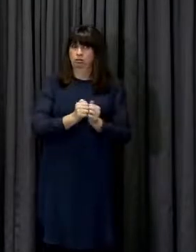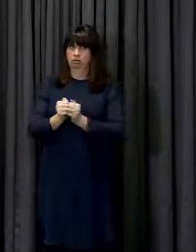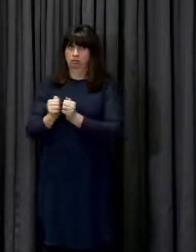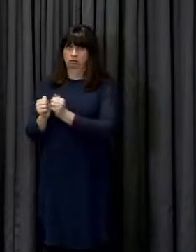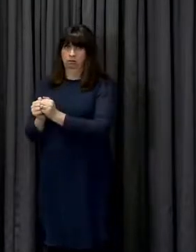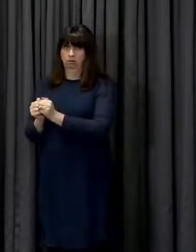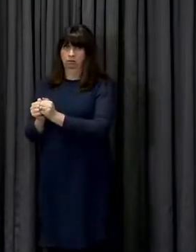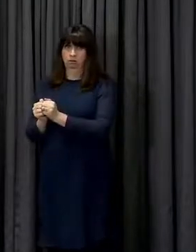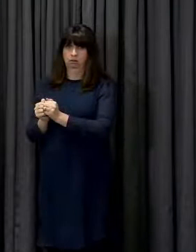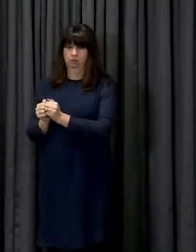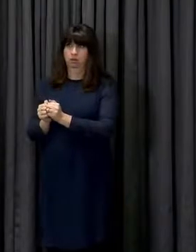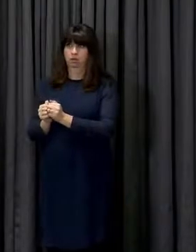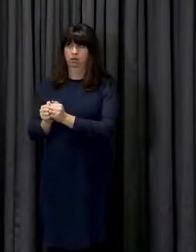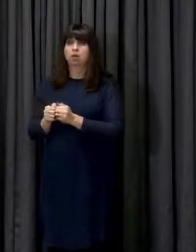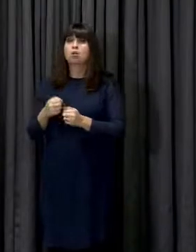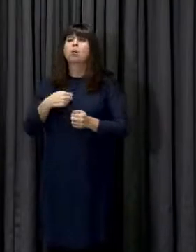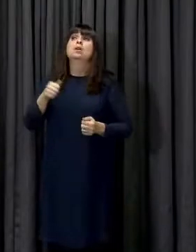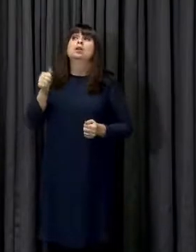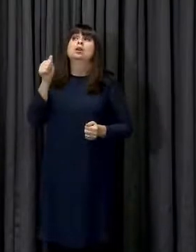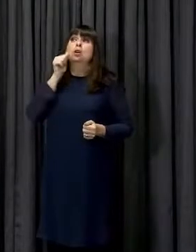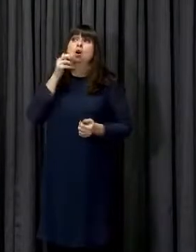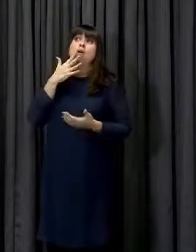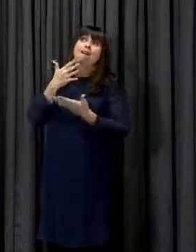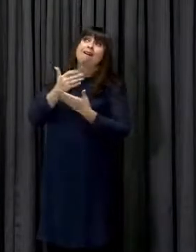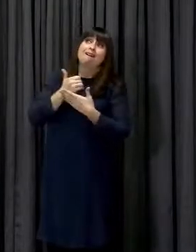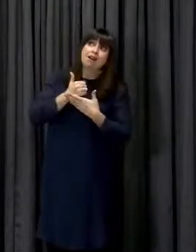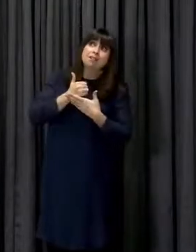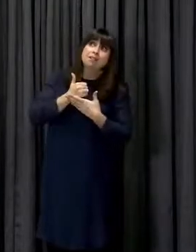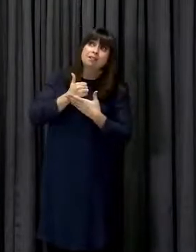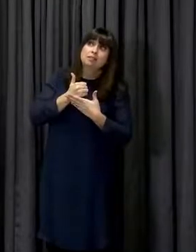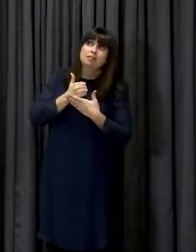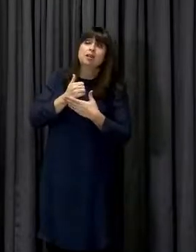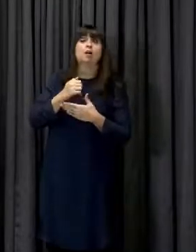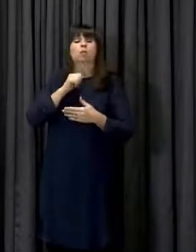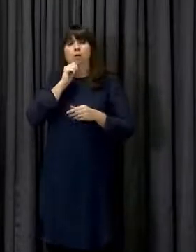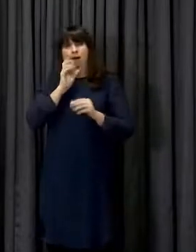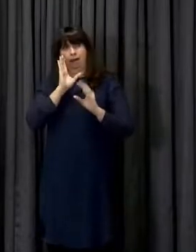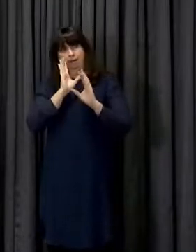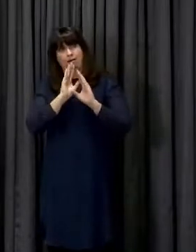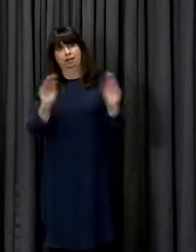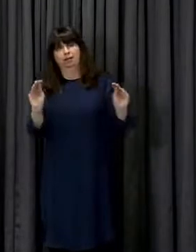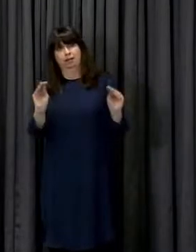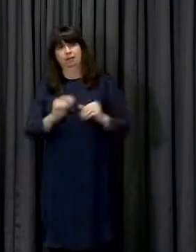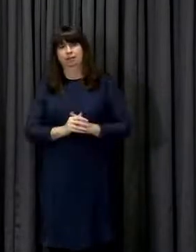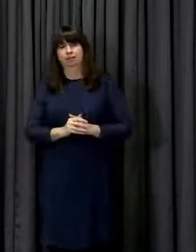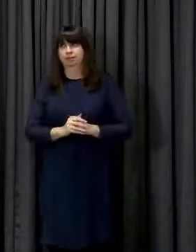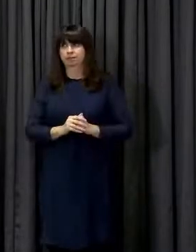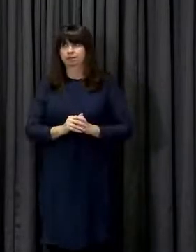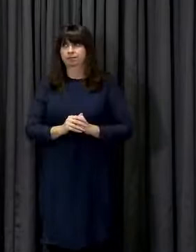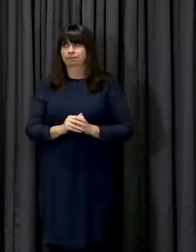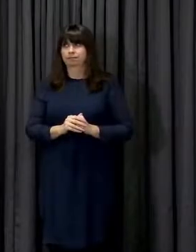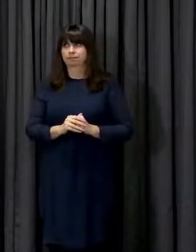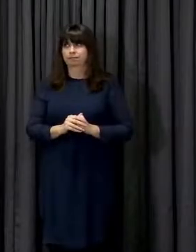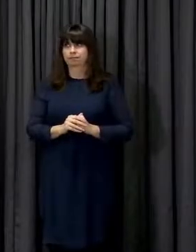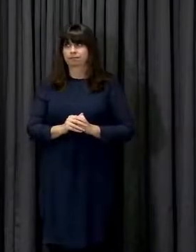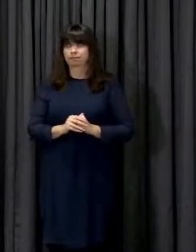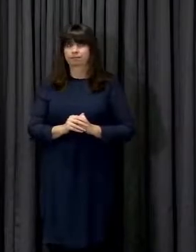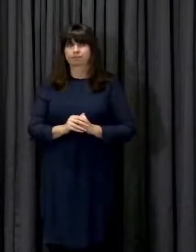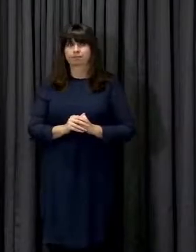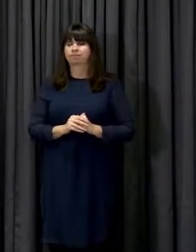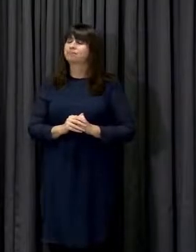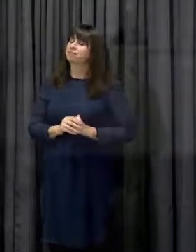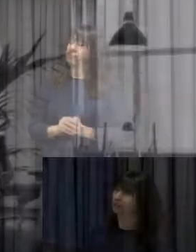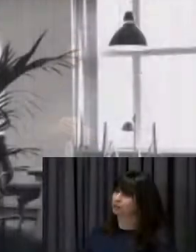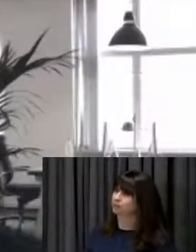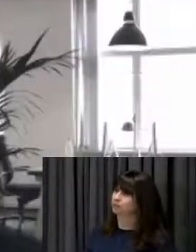in the UK. As soon as we have that advice and we're in a position to provide an update, then you'll definitely hear about it, Tom. Thank you for